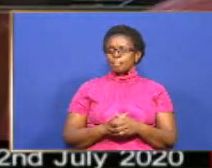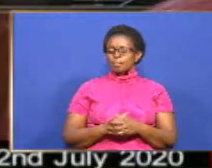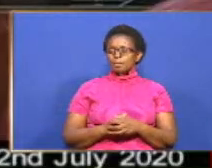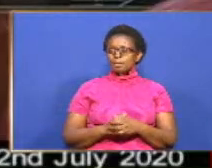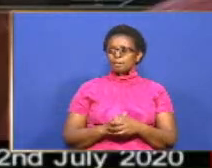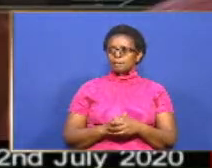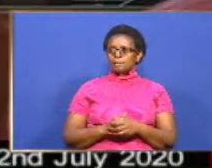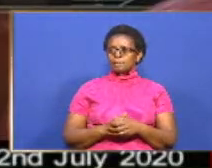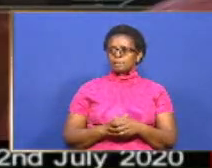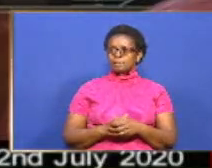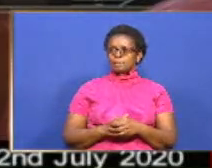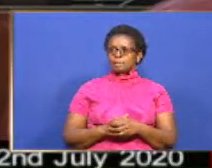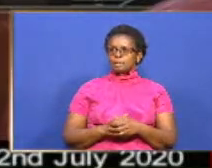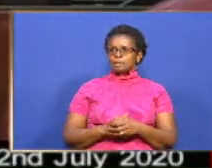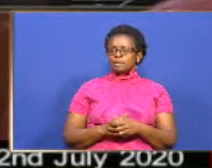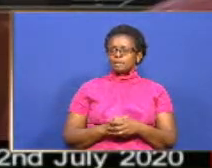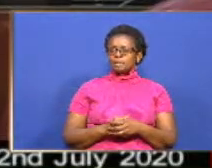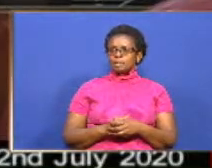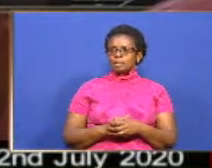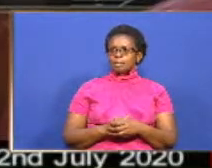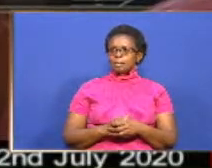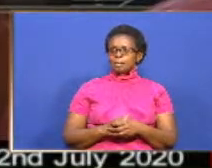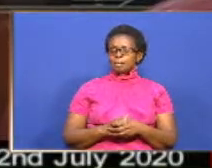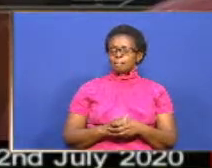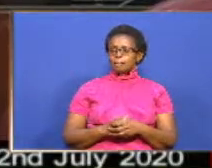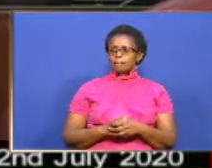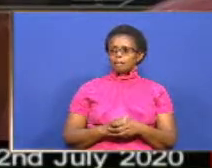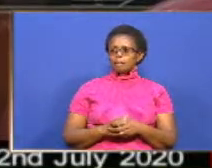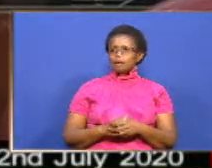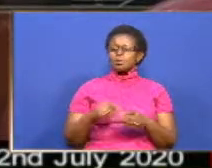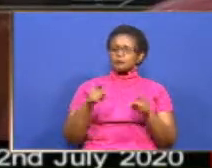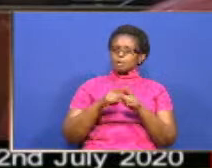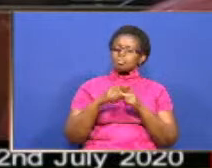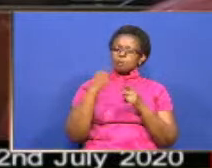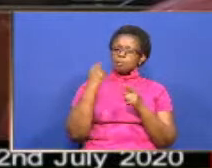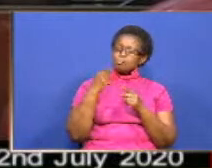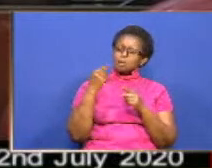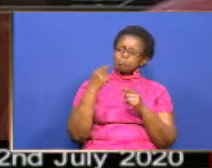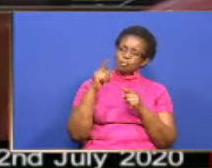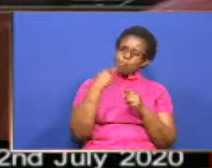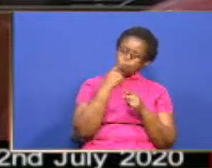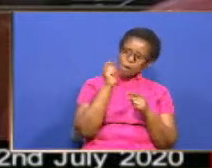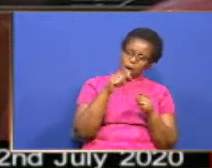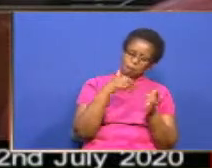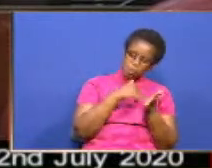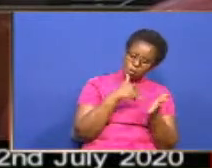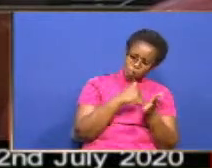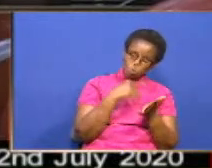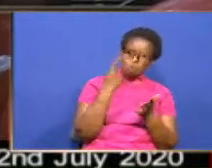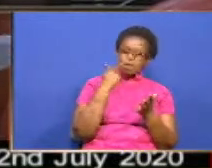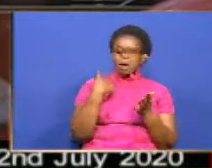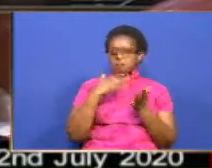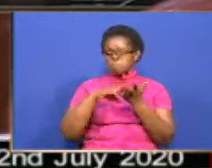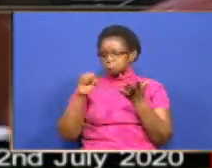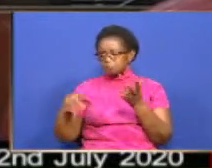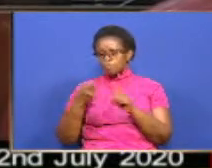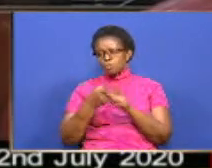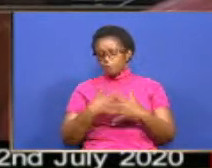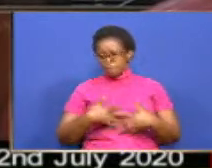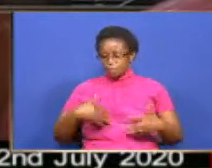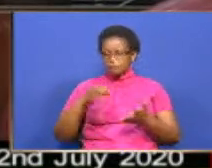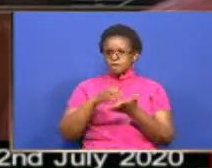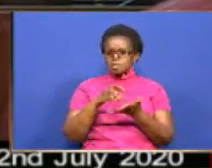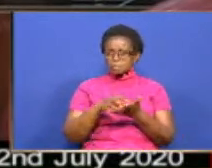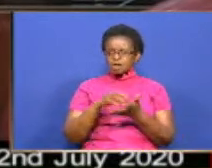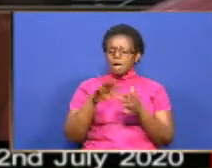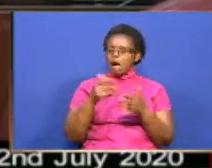And also in terms of who can be included, who can be excluded from refugee status, and when do you cease to be